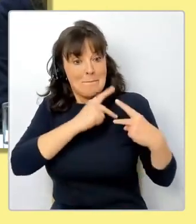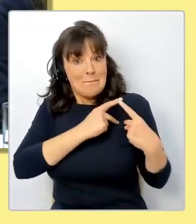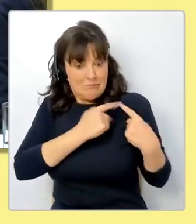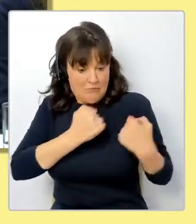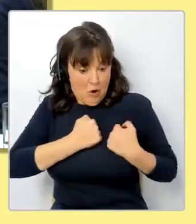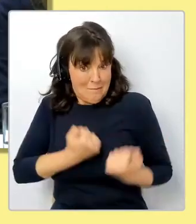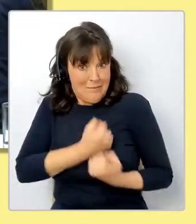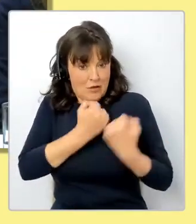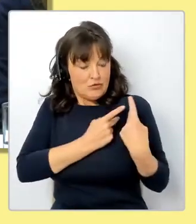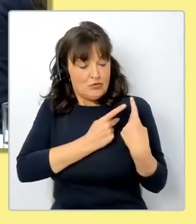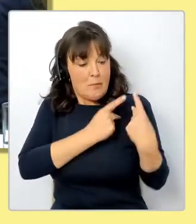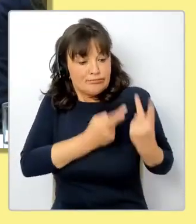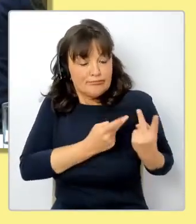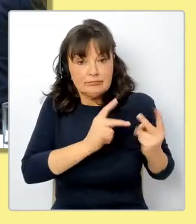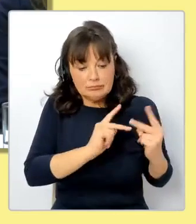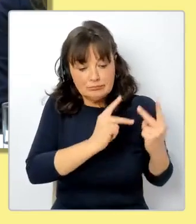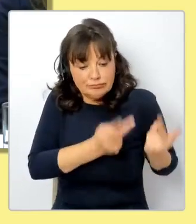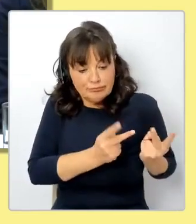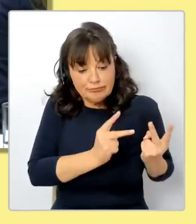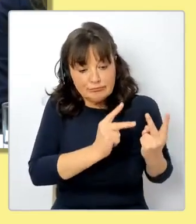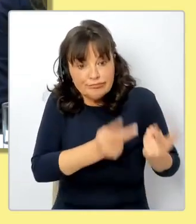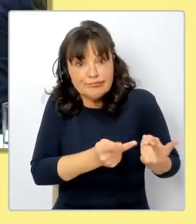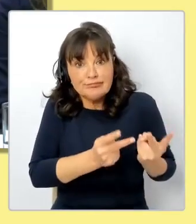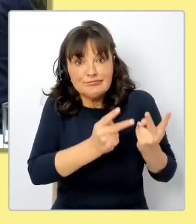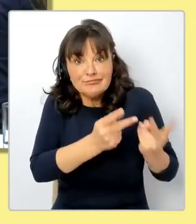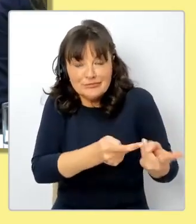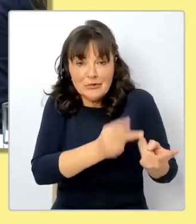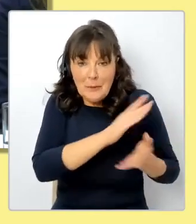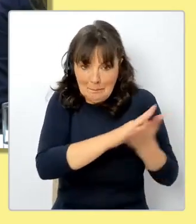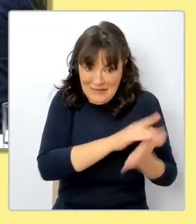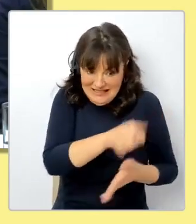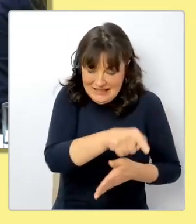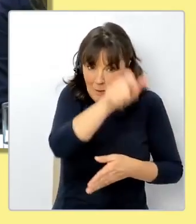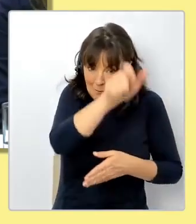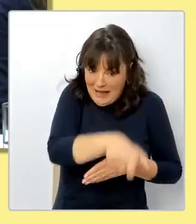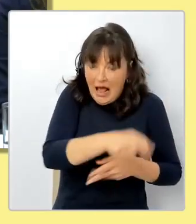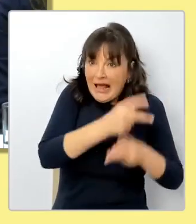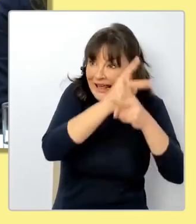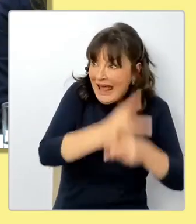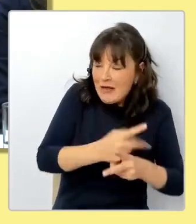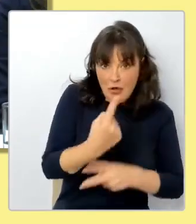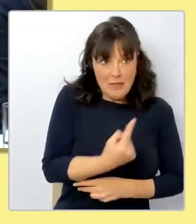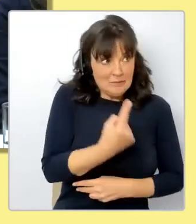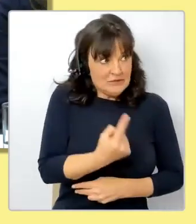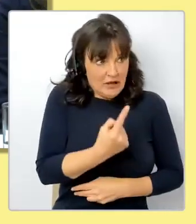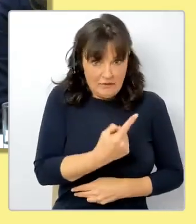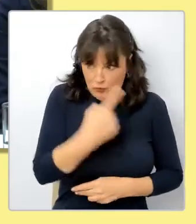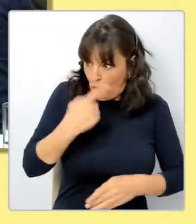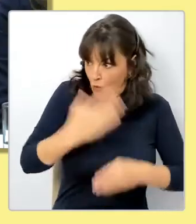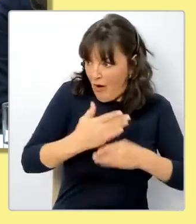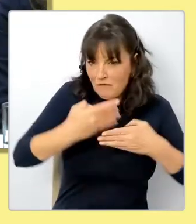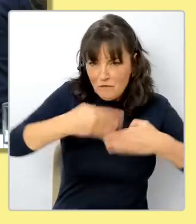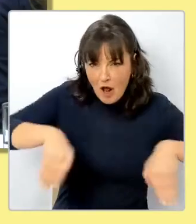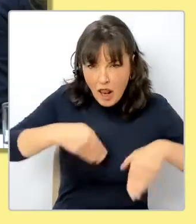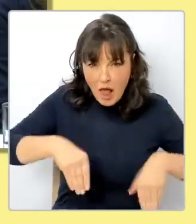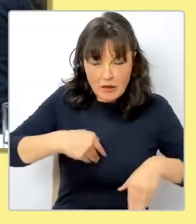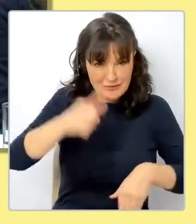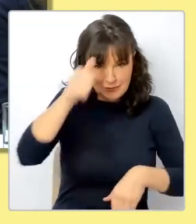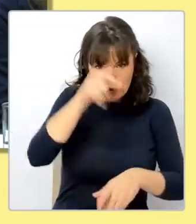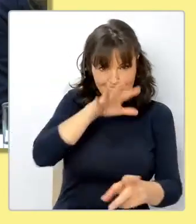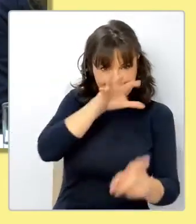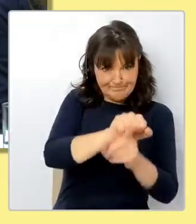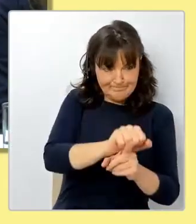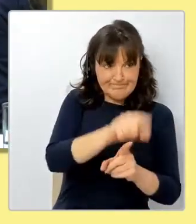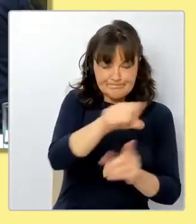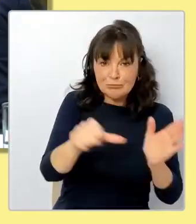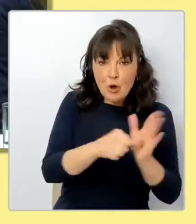know, a carer on the front line that can identify a problem can quickly use their own initiative, their own powers, their own abilities to solve it. So those